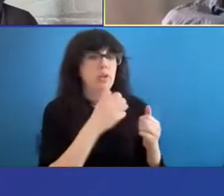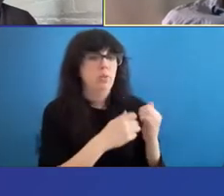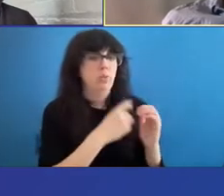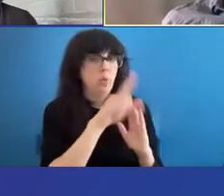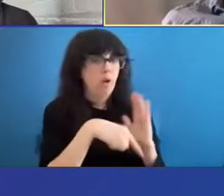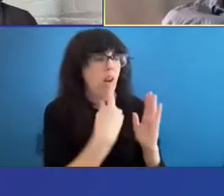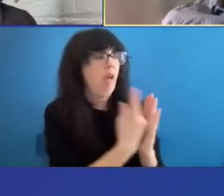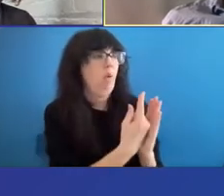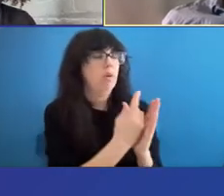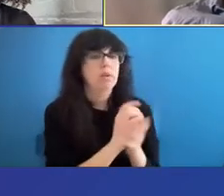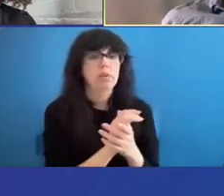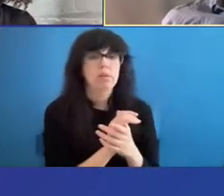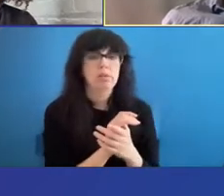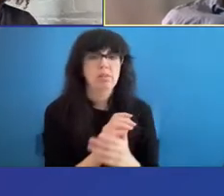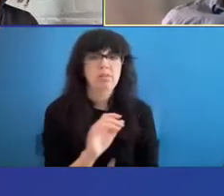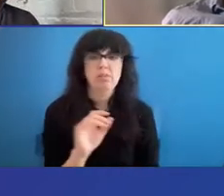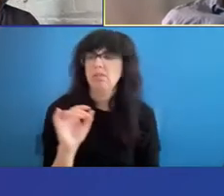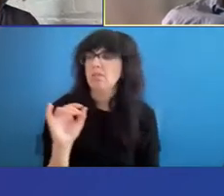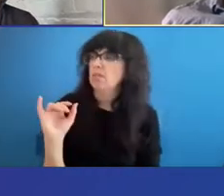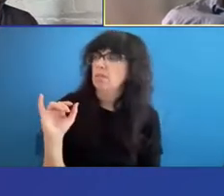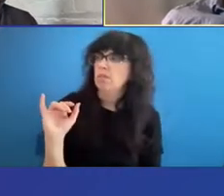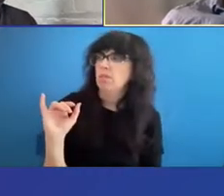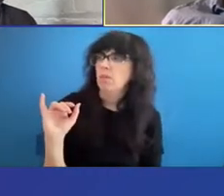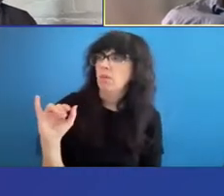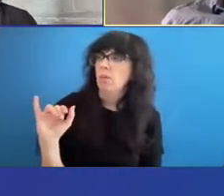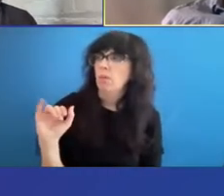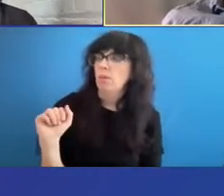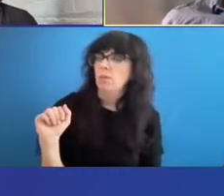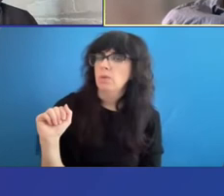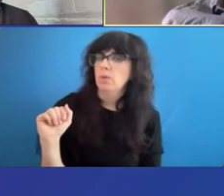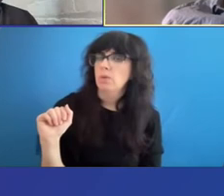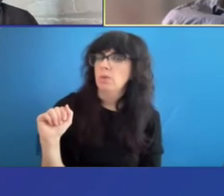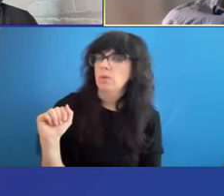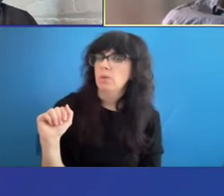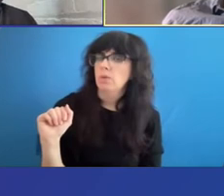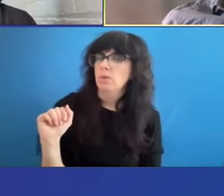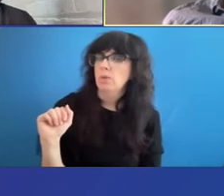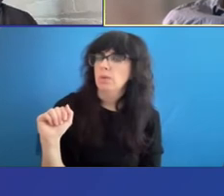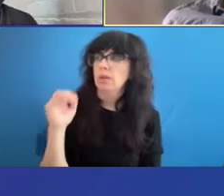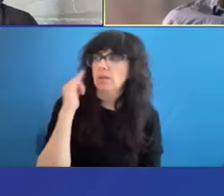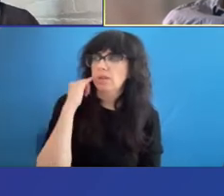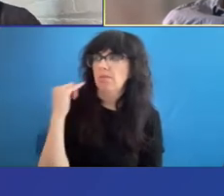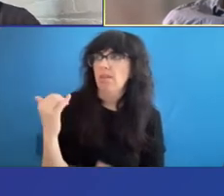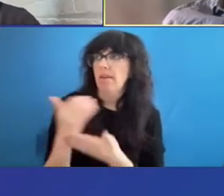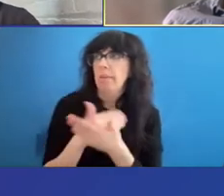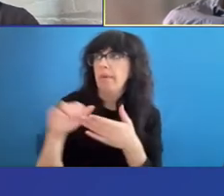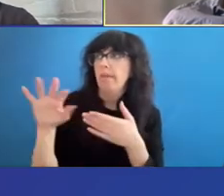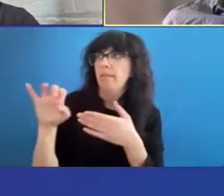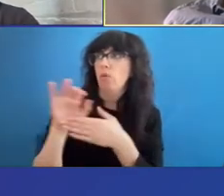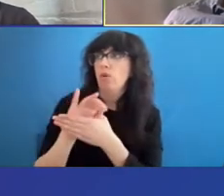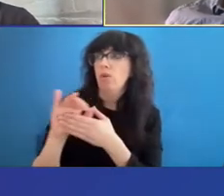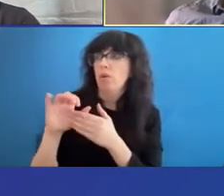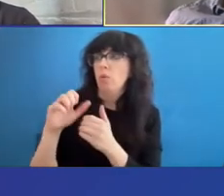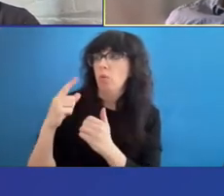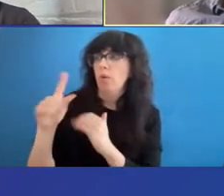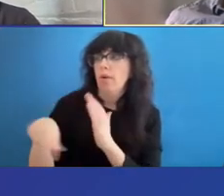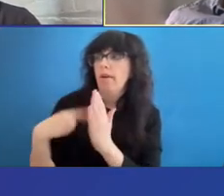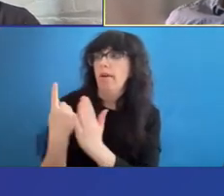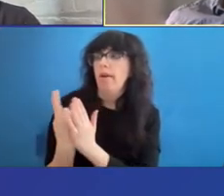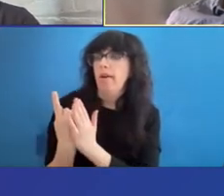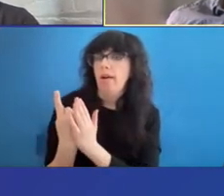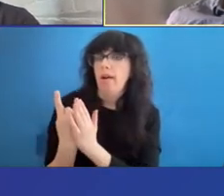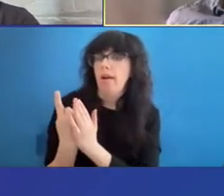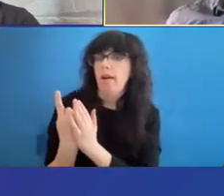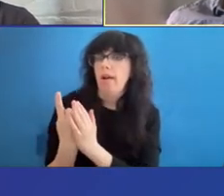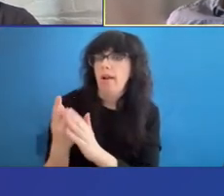And the youngin was like, "Oh, you know, if I made $400 an hour, I would like